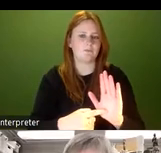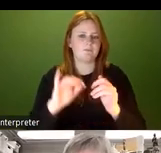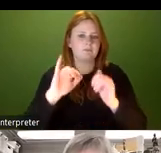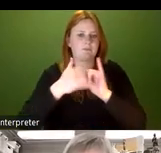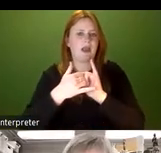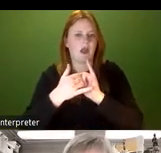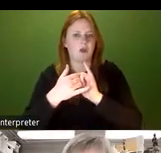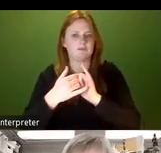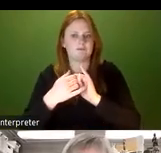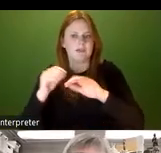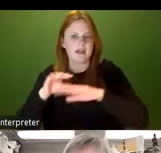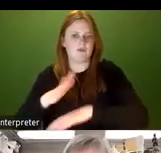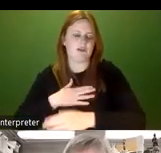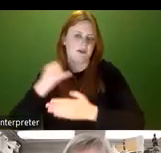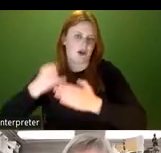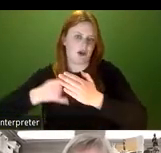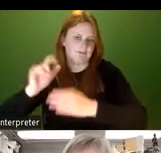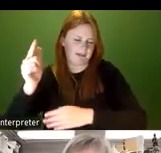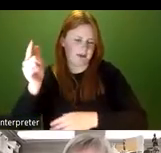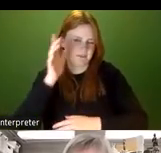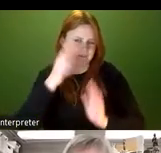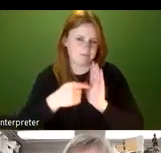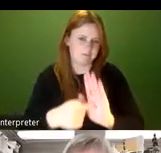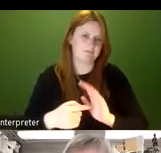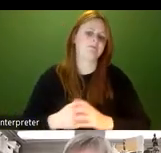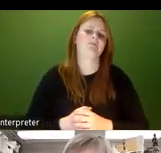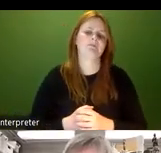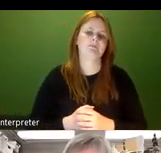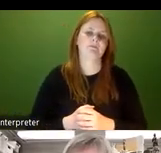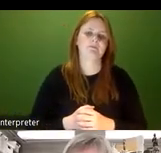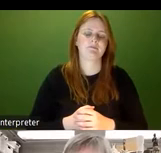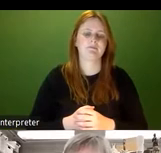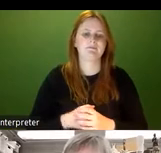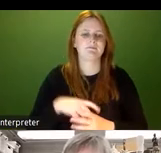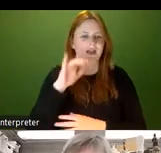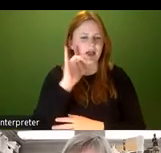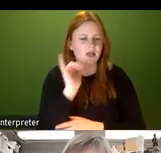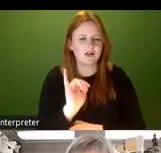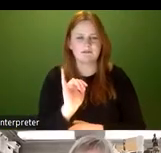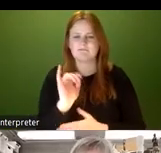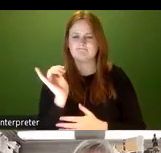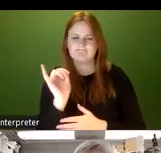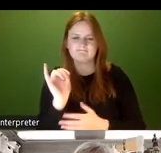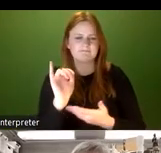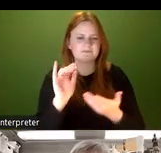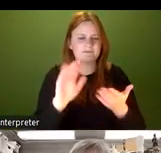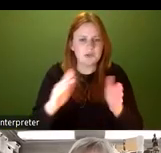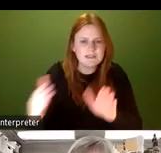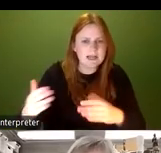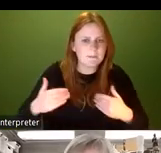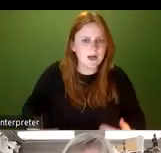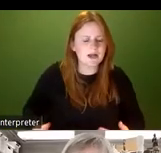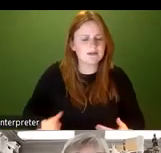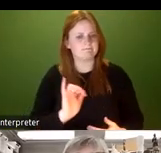surfaced later in my work. It just looked, it looked corpse-like to me. So I'm jumping